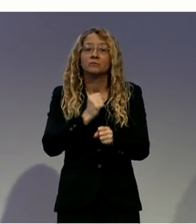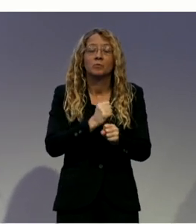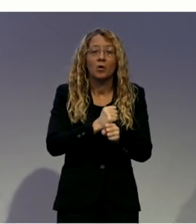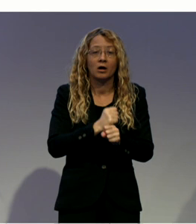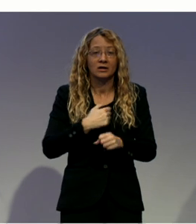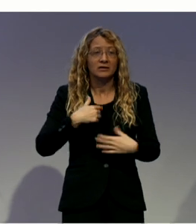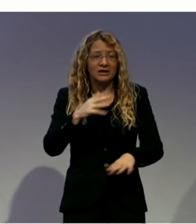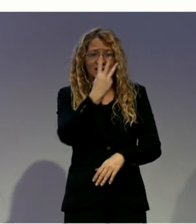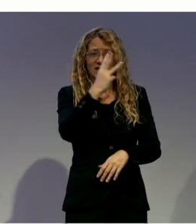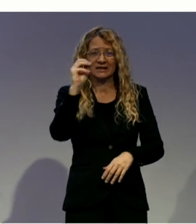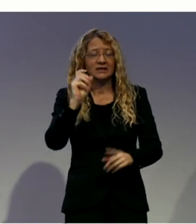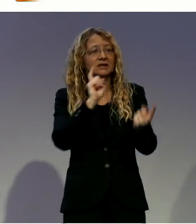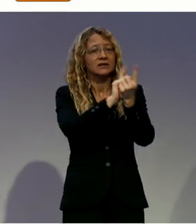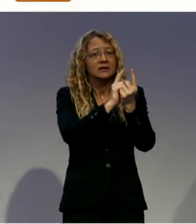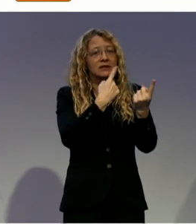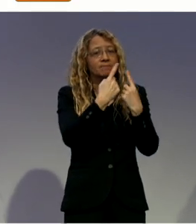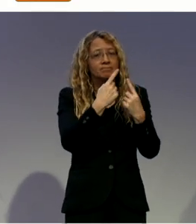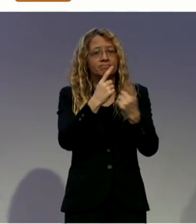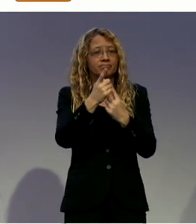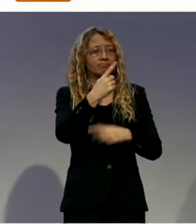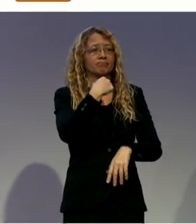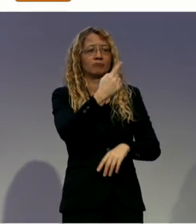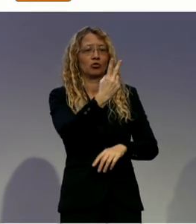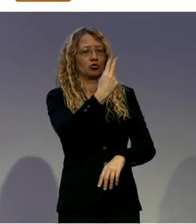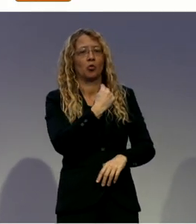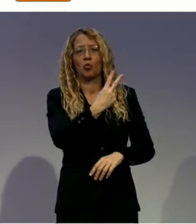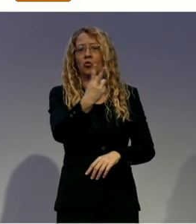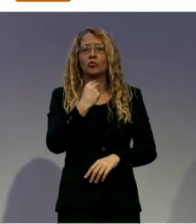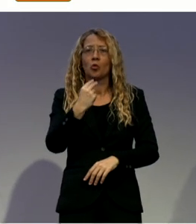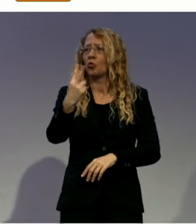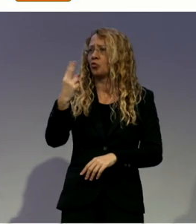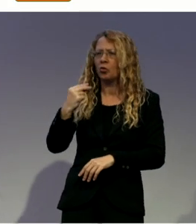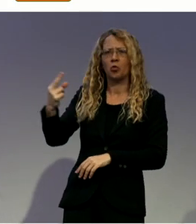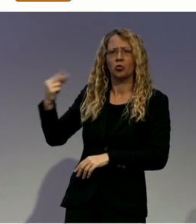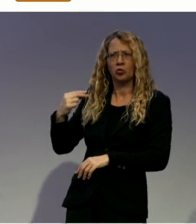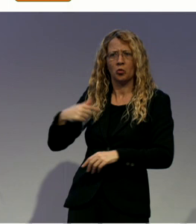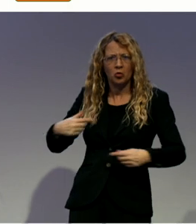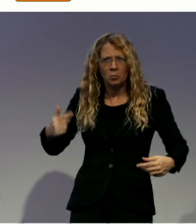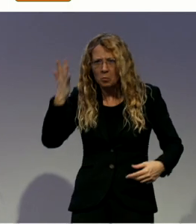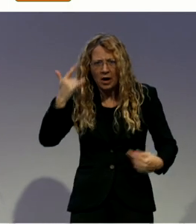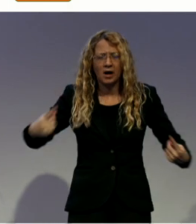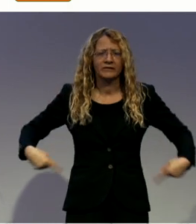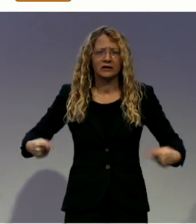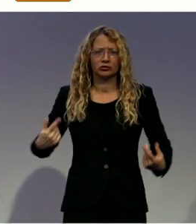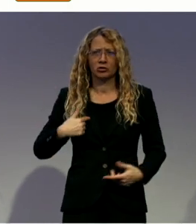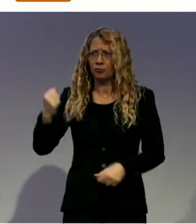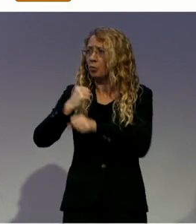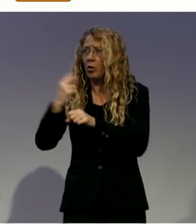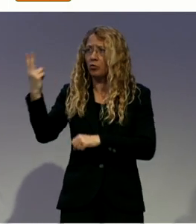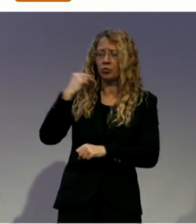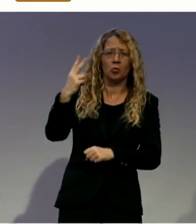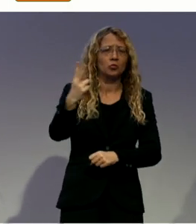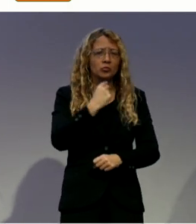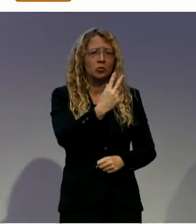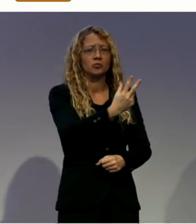in a wheelchair, nothing more. And with this situation, this will be the logic result. Low level of physical